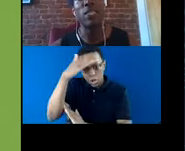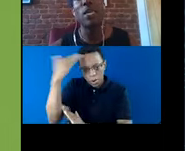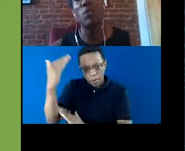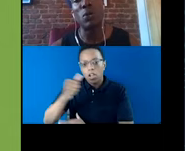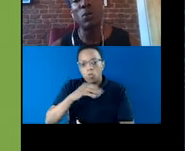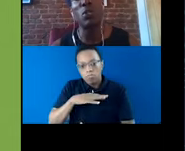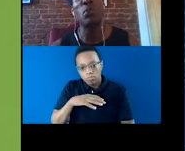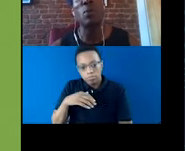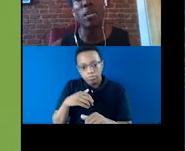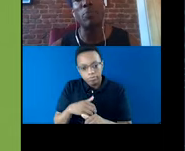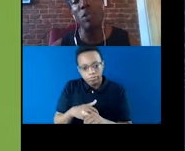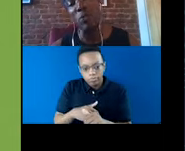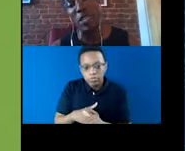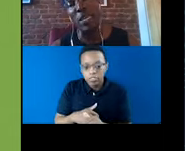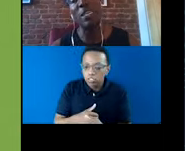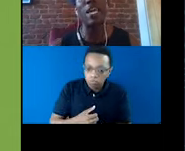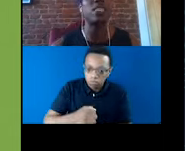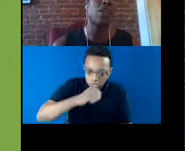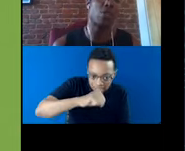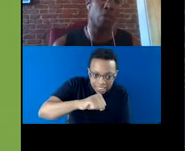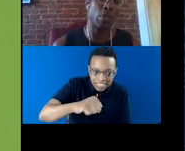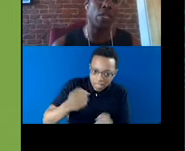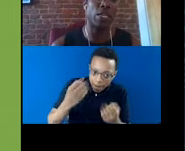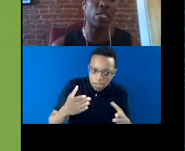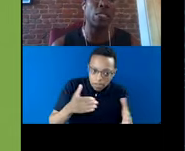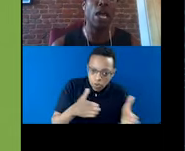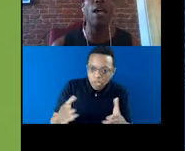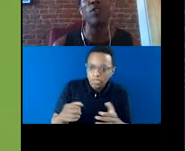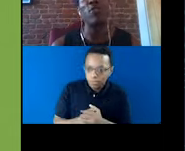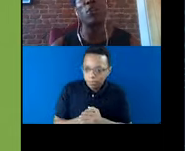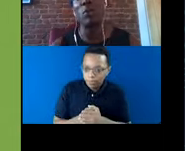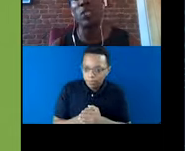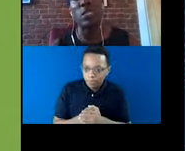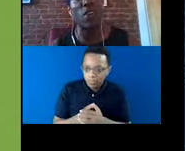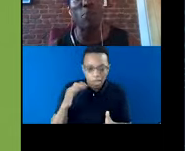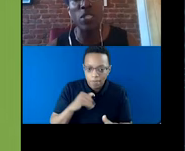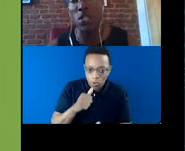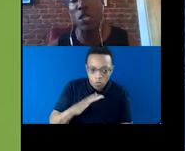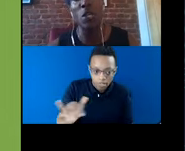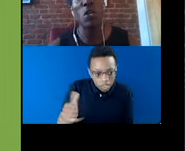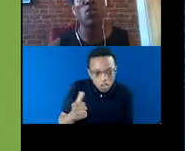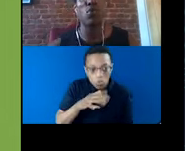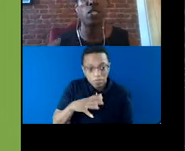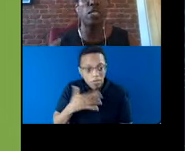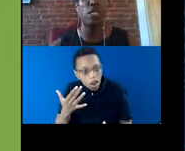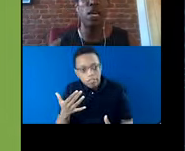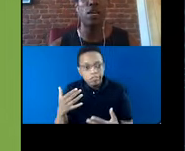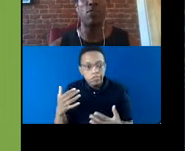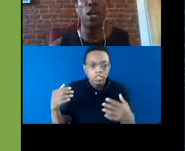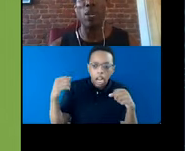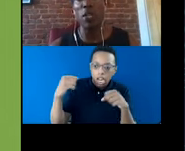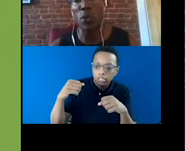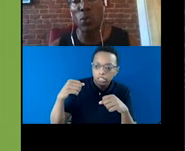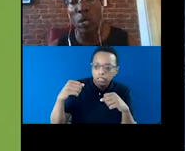ways that they were told, you can't be women like these other women, because either for reasons of competition, for reasons